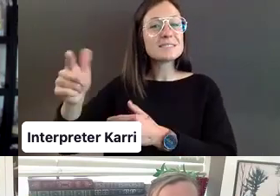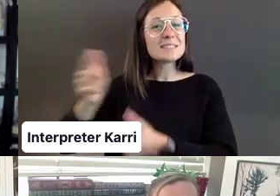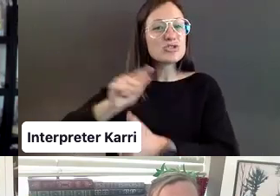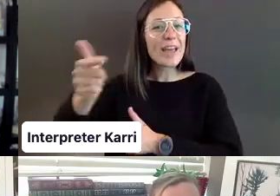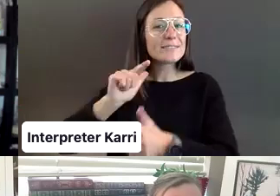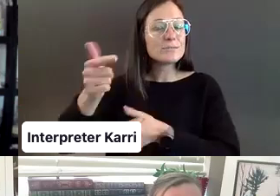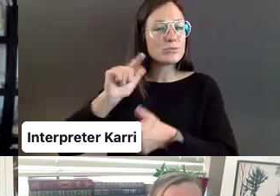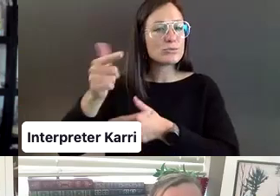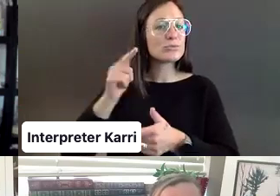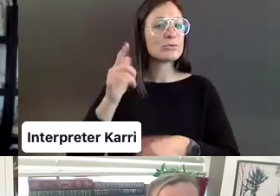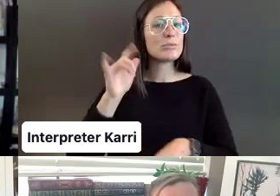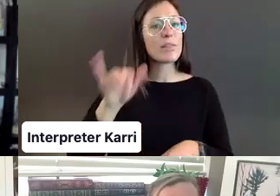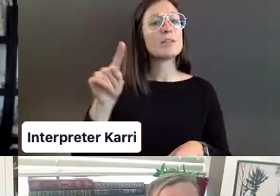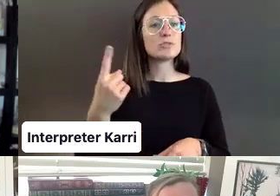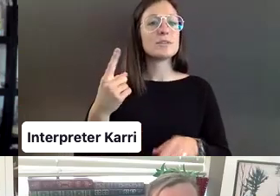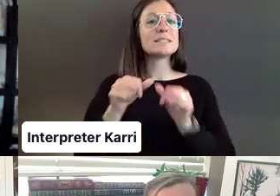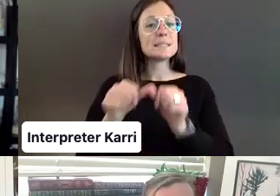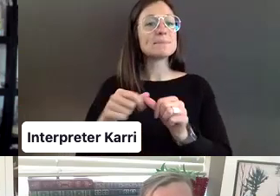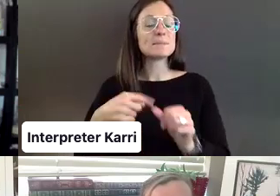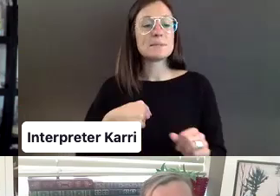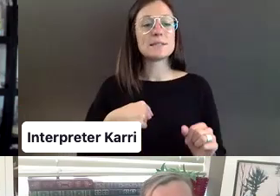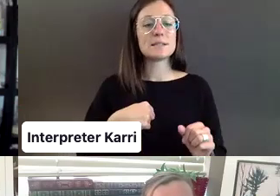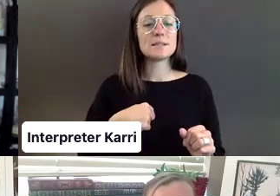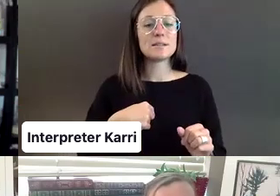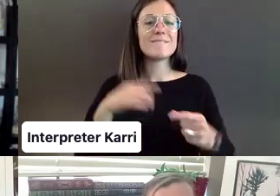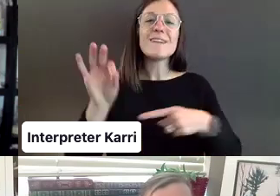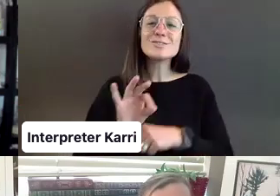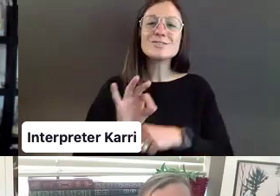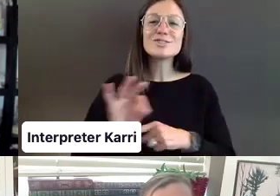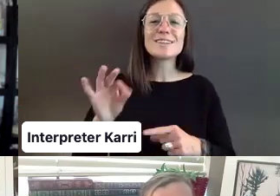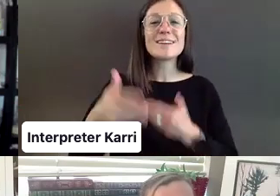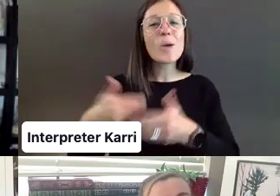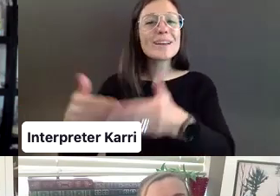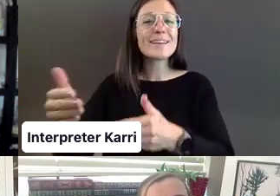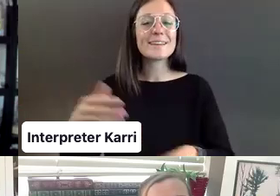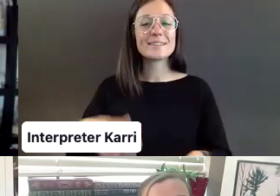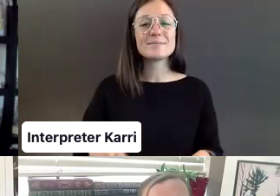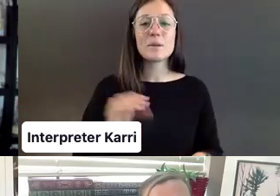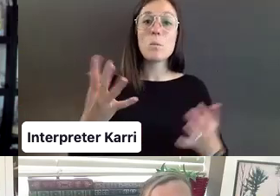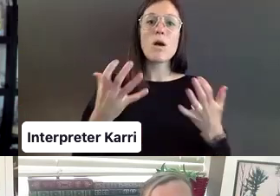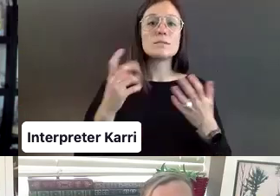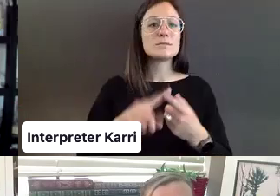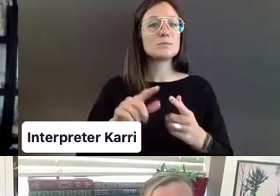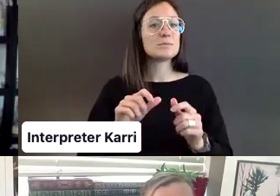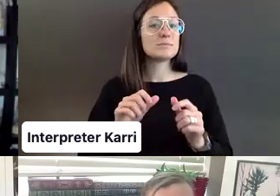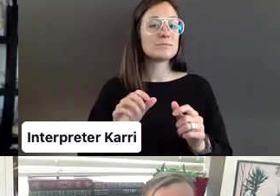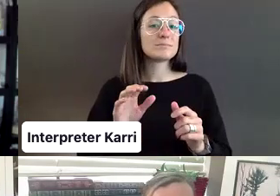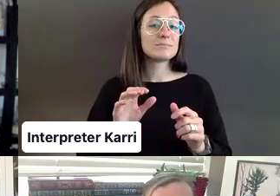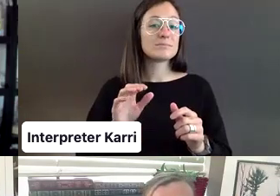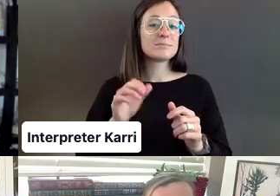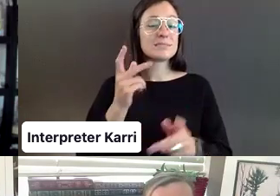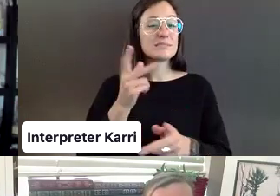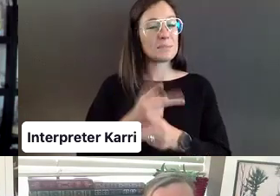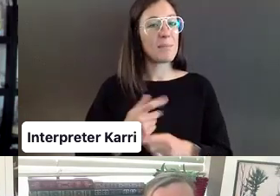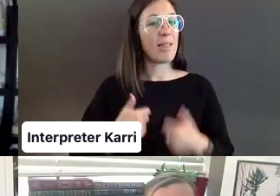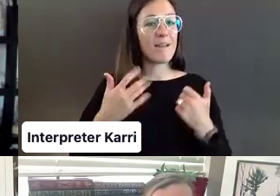that kind of just like keeps me functioning, going, and wanting to be alive and wanting to